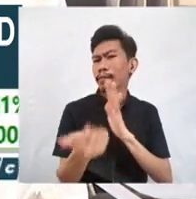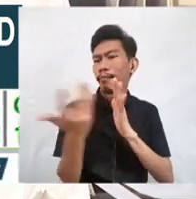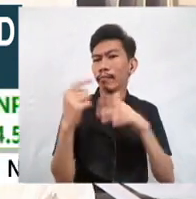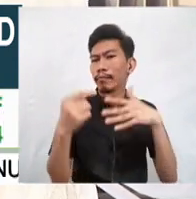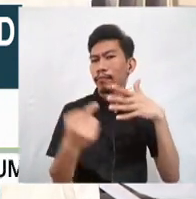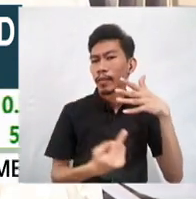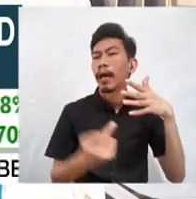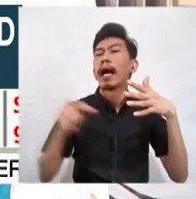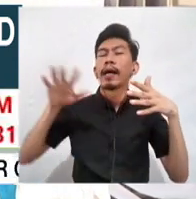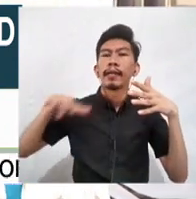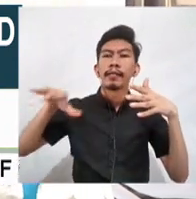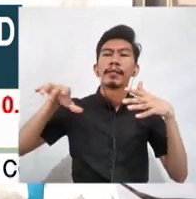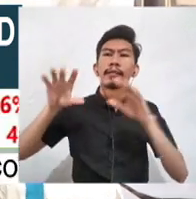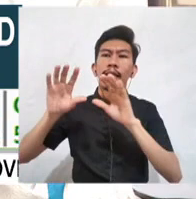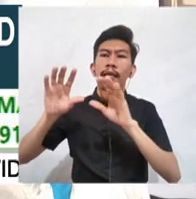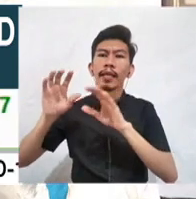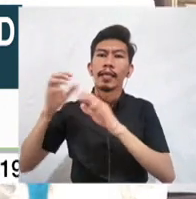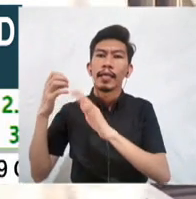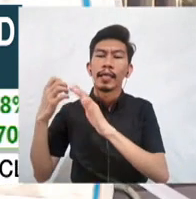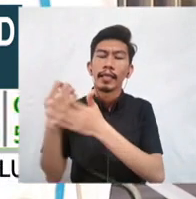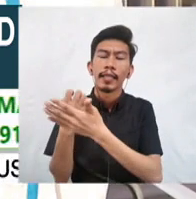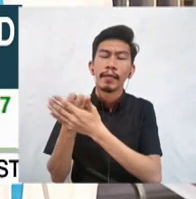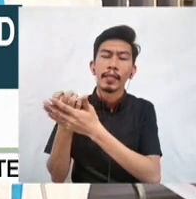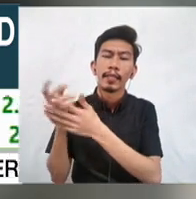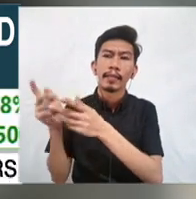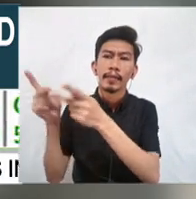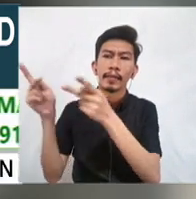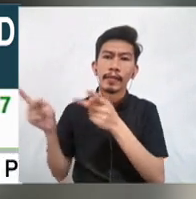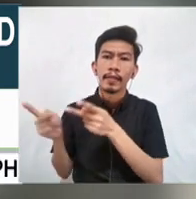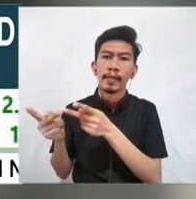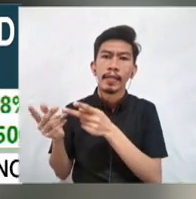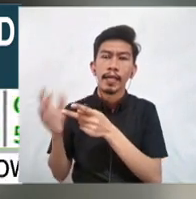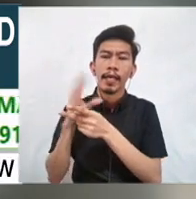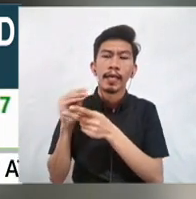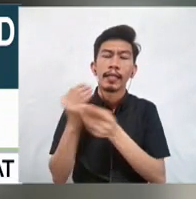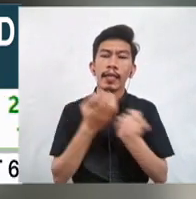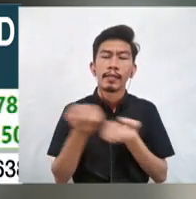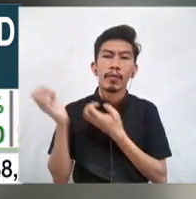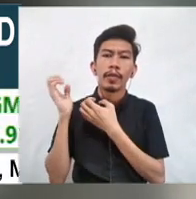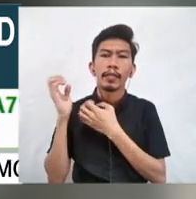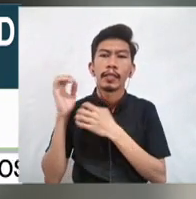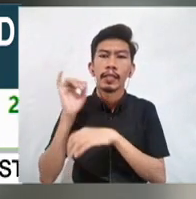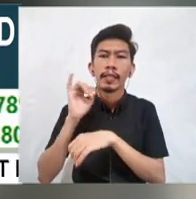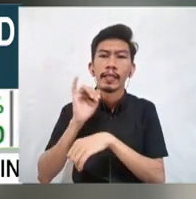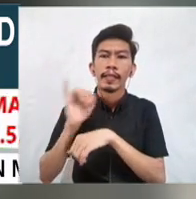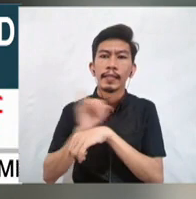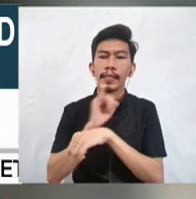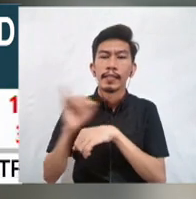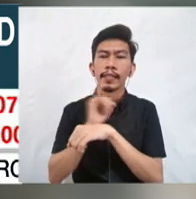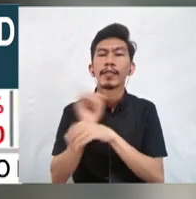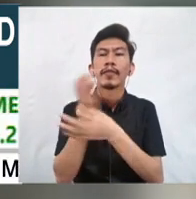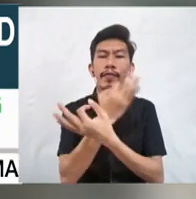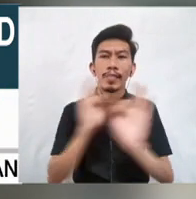our economic zones and export industries, no? Mm-hmm. So this is, again, free for